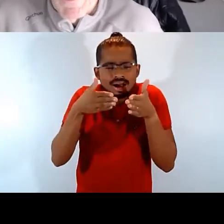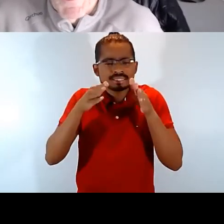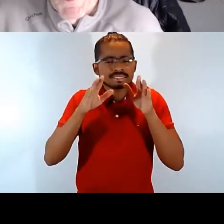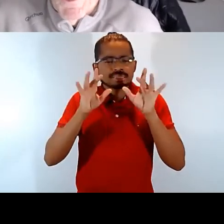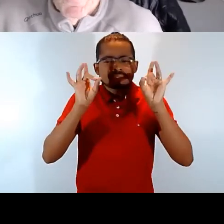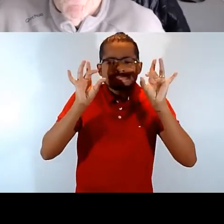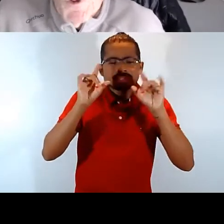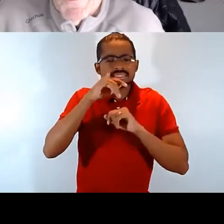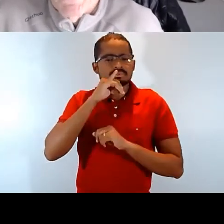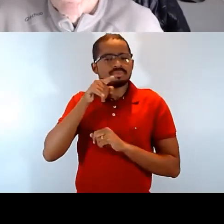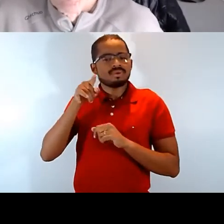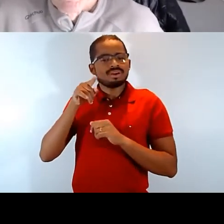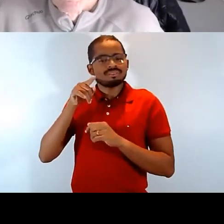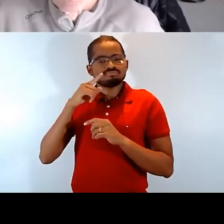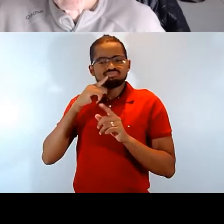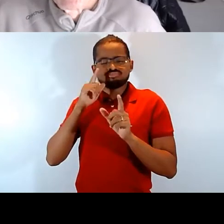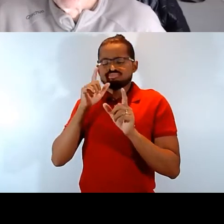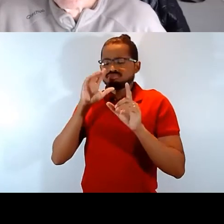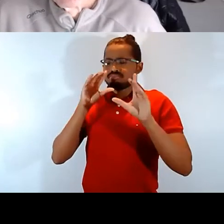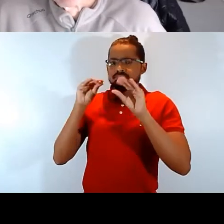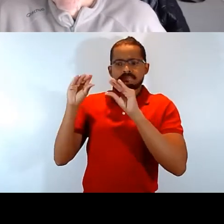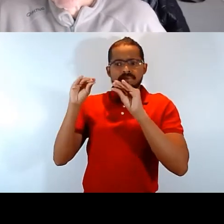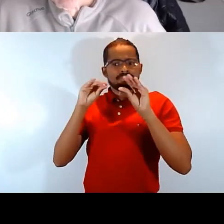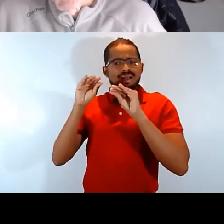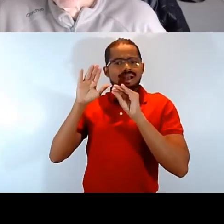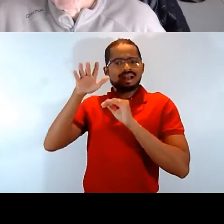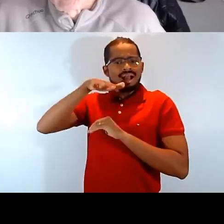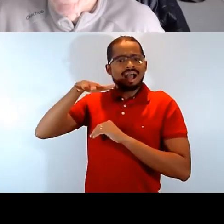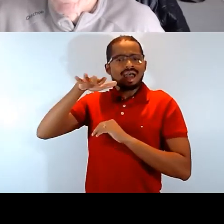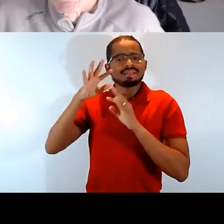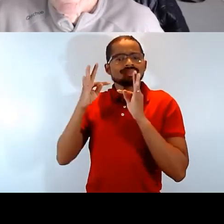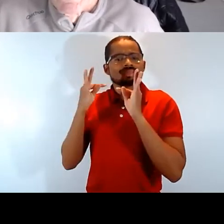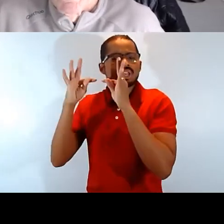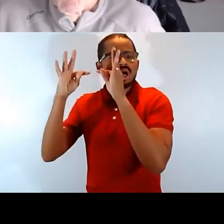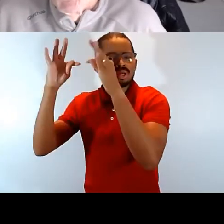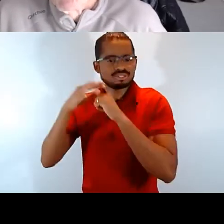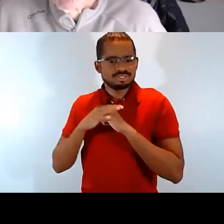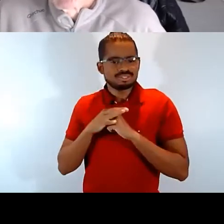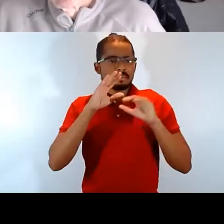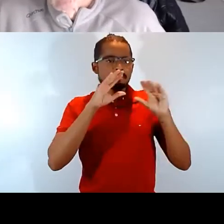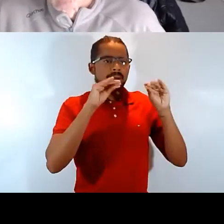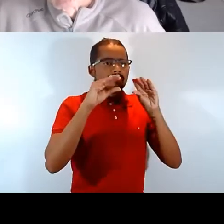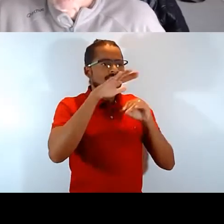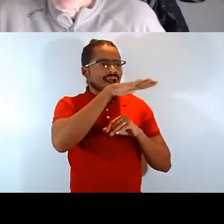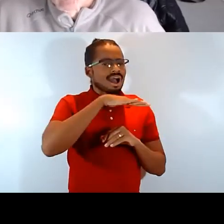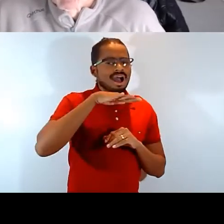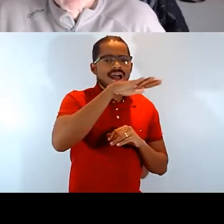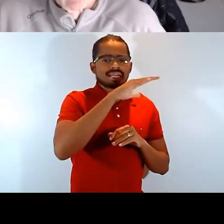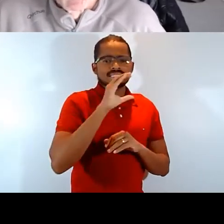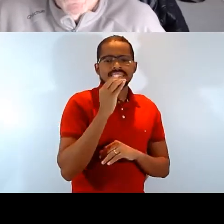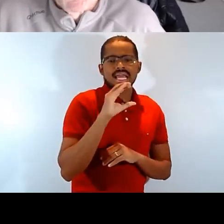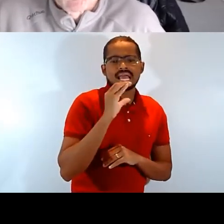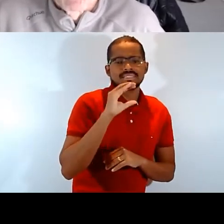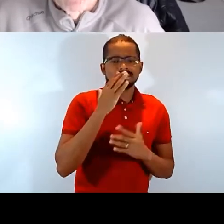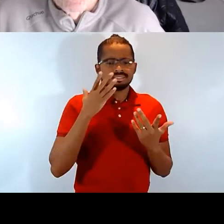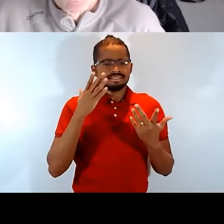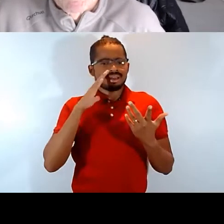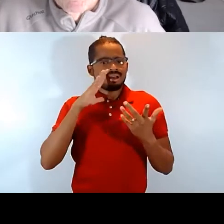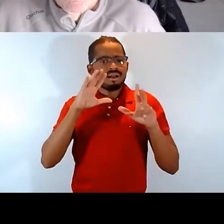artistic language. Of course, it should have been a matter of common sense, but this is not something that we were